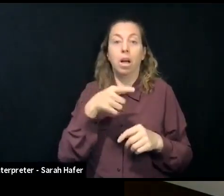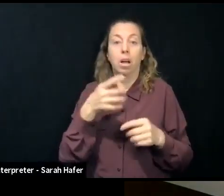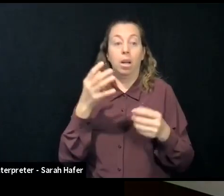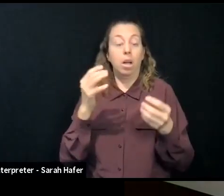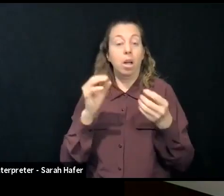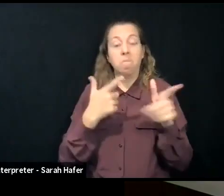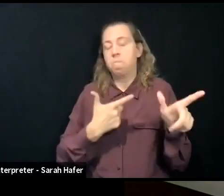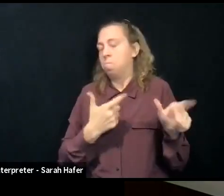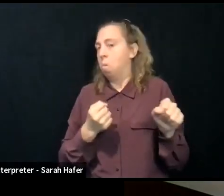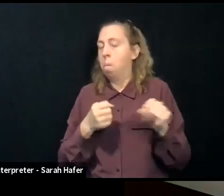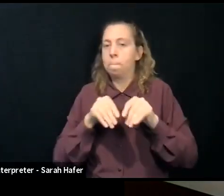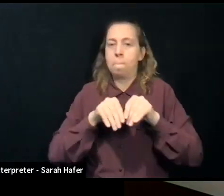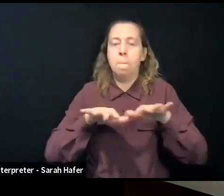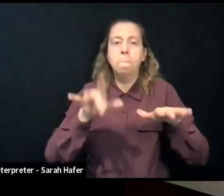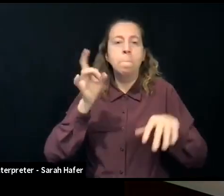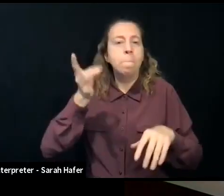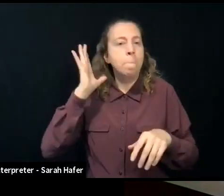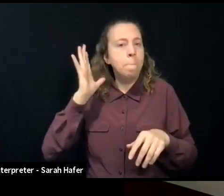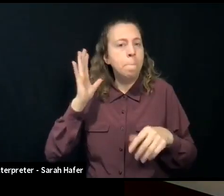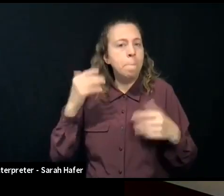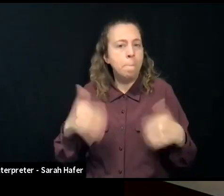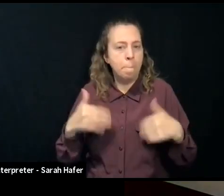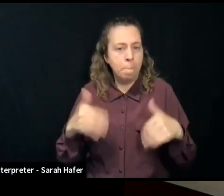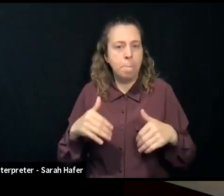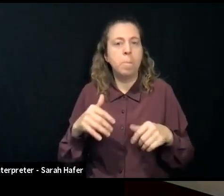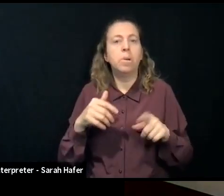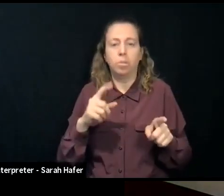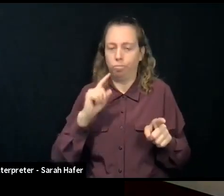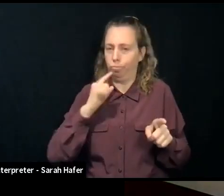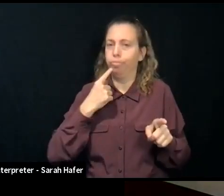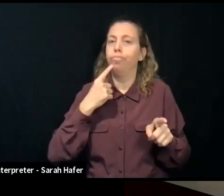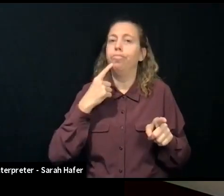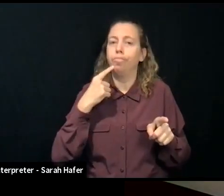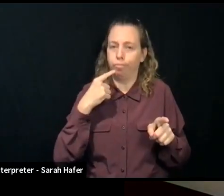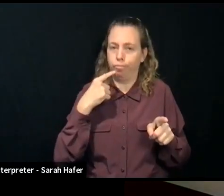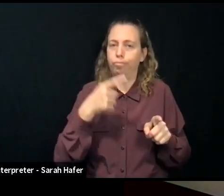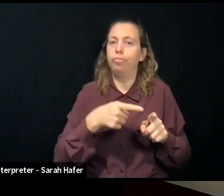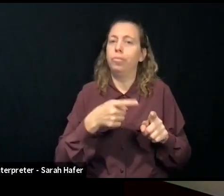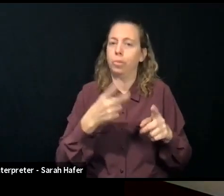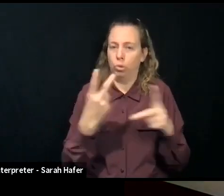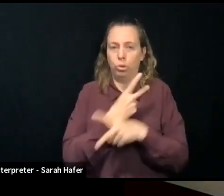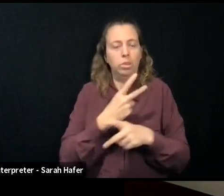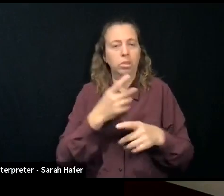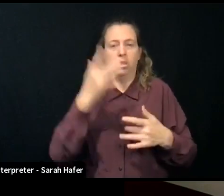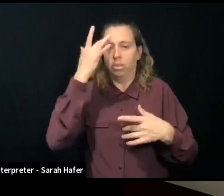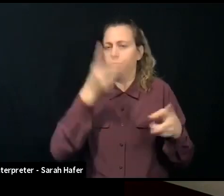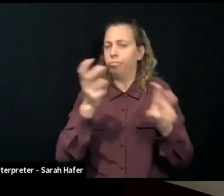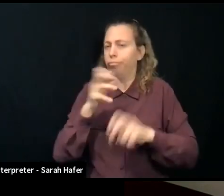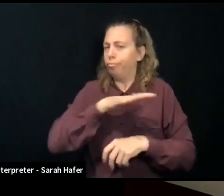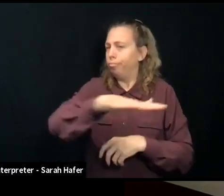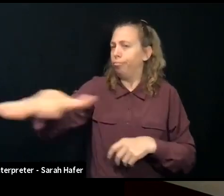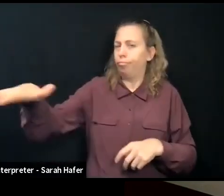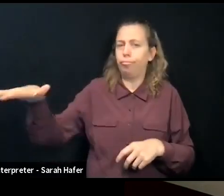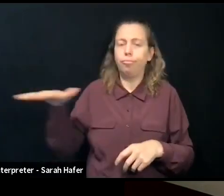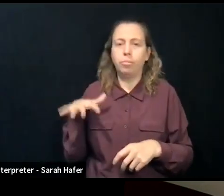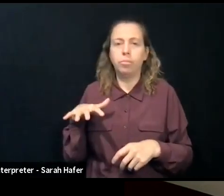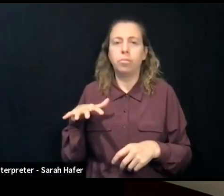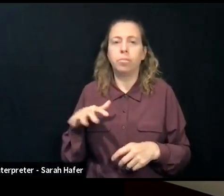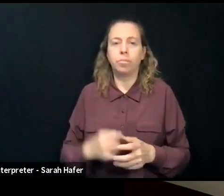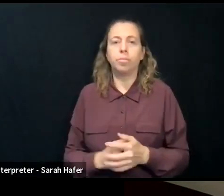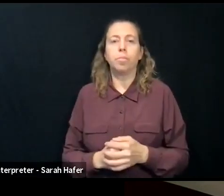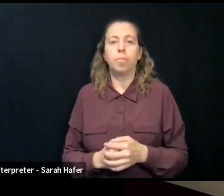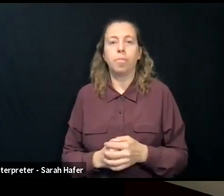disease, i.e. increased hospitalizations or deaths, significant reduction in neutralization by antibodies generated during previous infection